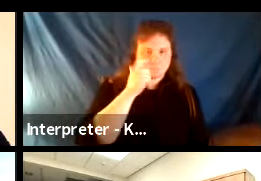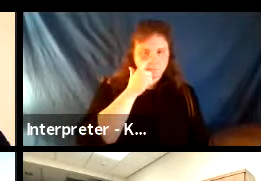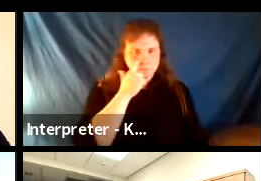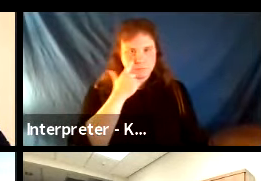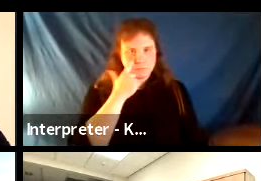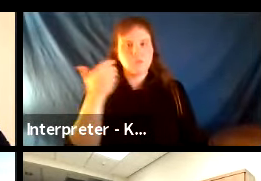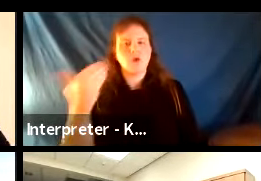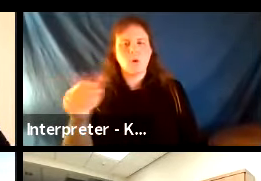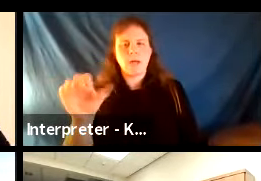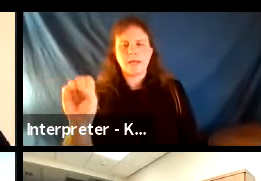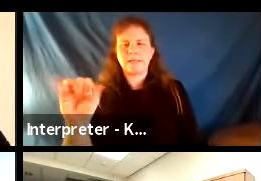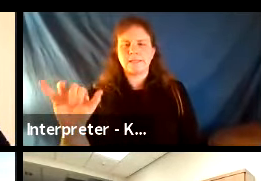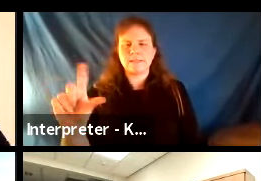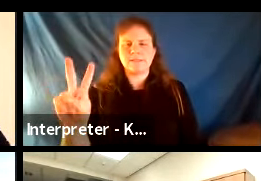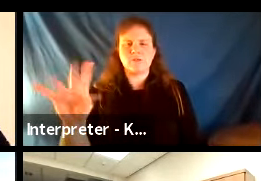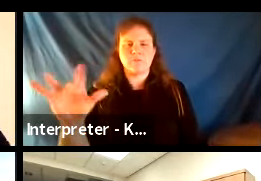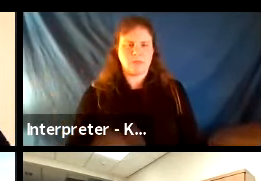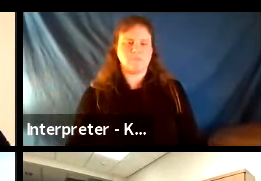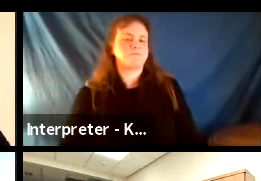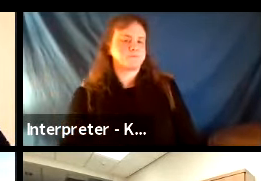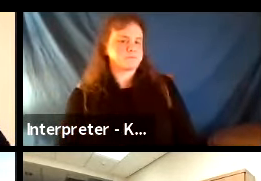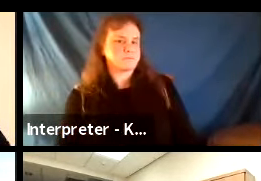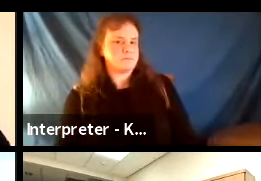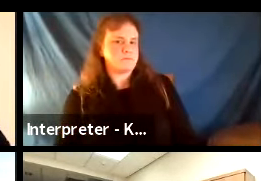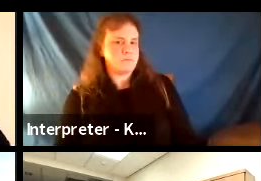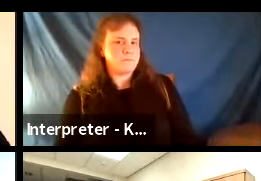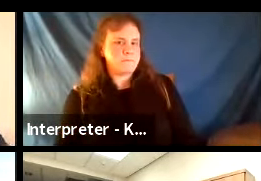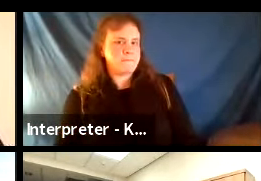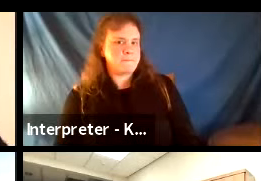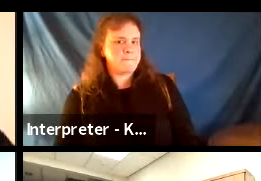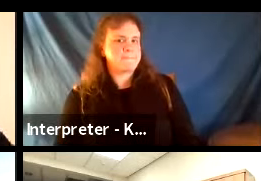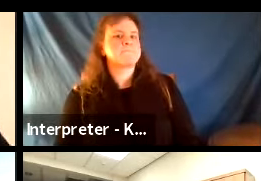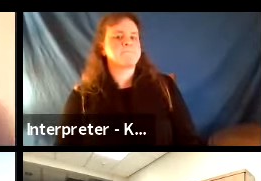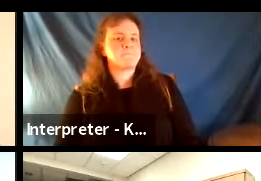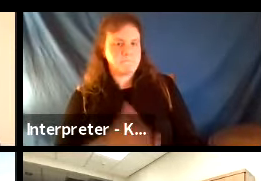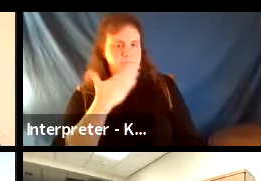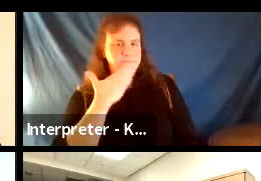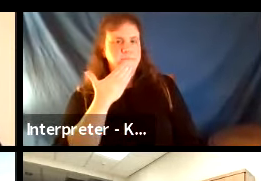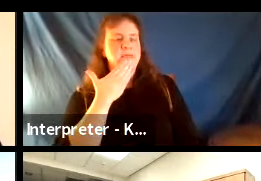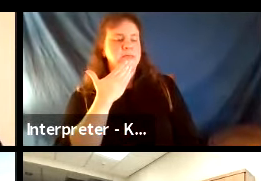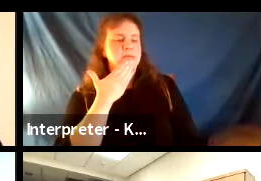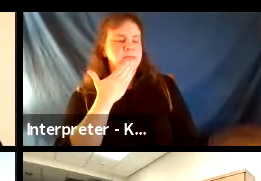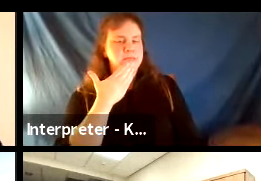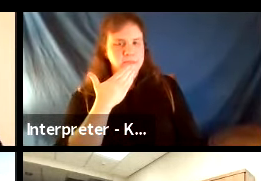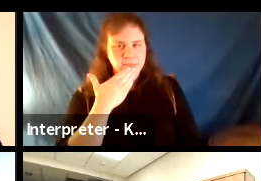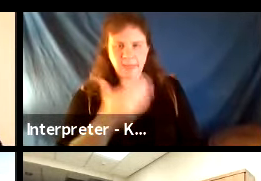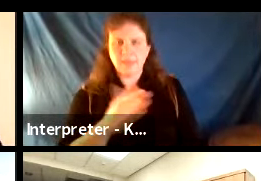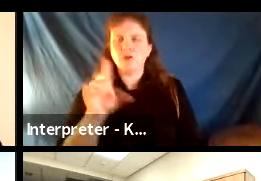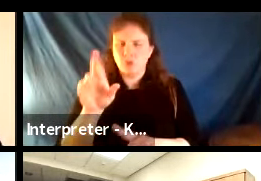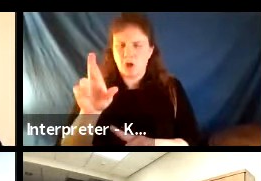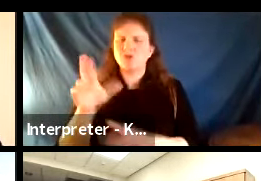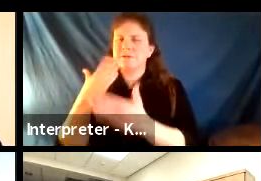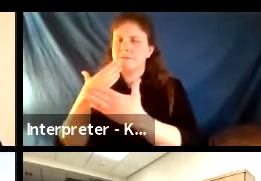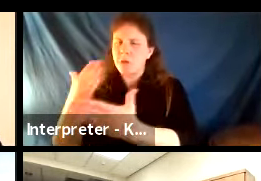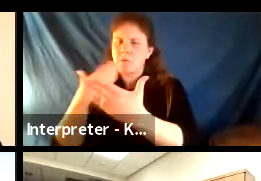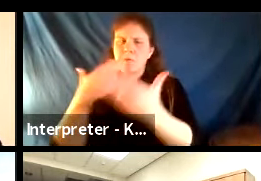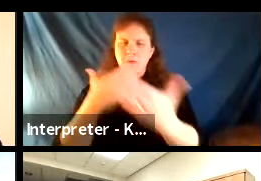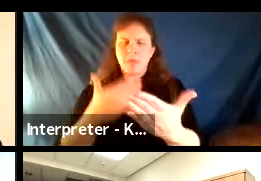ahead, Sylvia. Thank you, Bobby. And thank you, Dr. Burke-Harris, Dr. Schechter, Dr. Aragon,